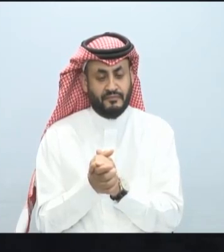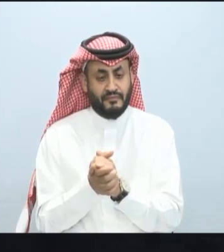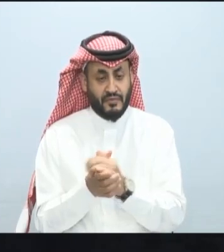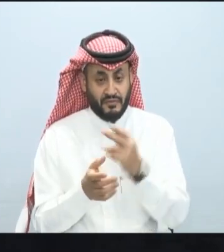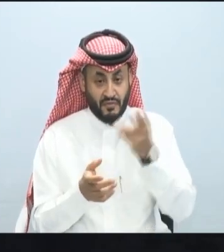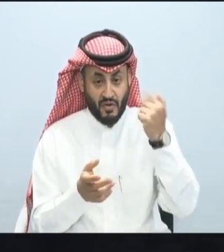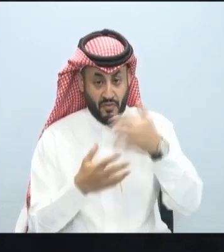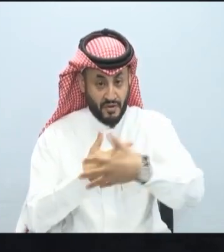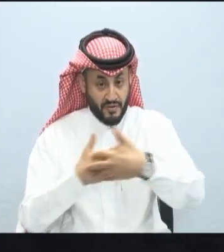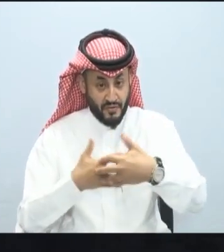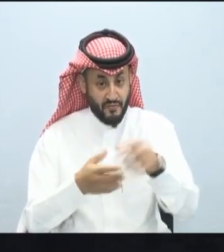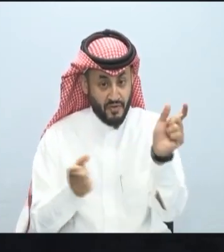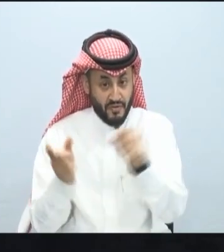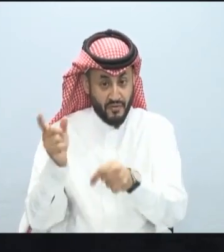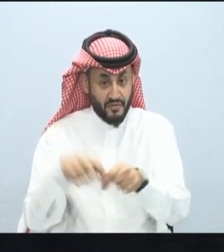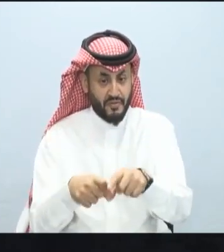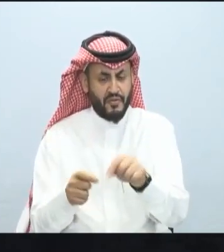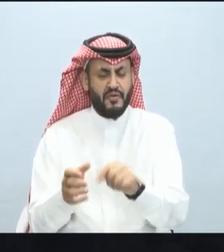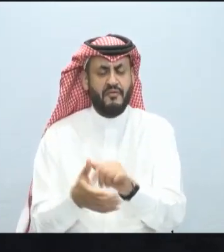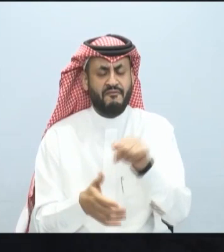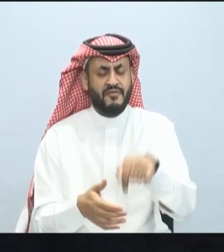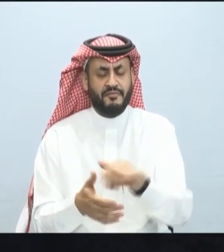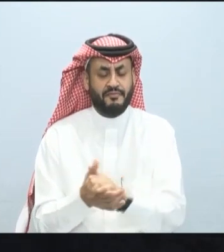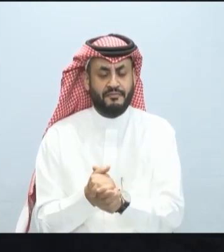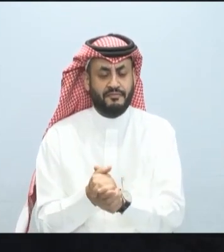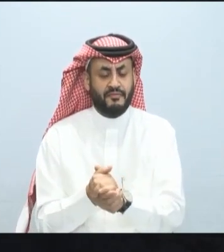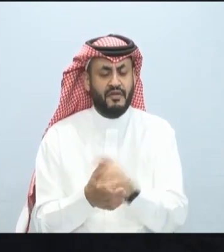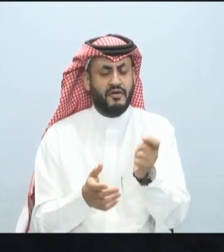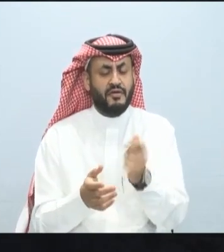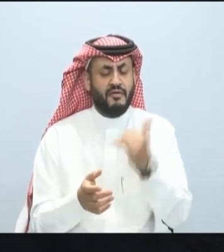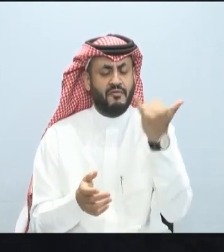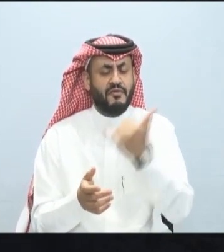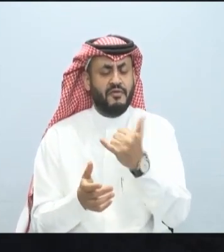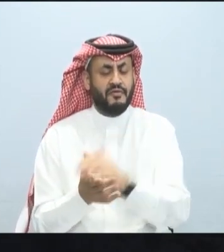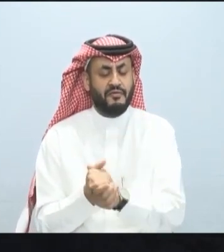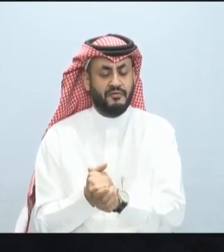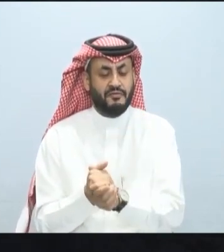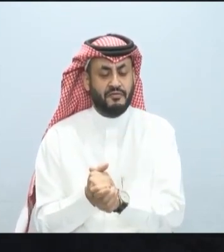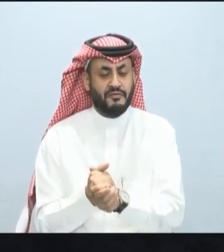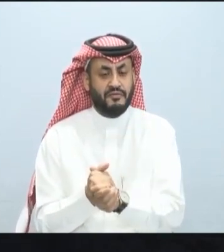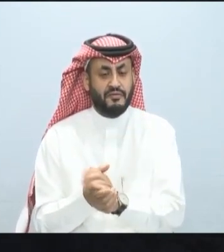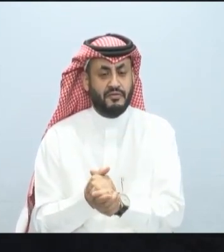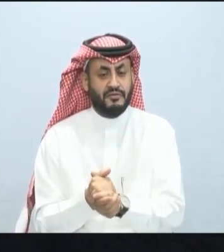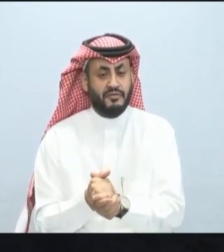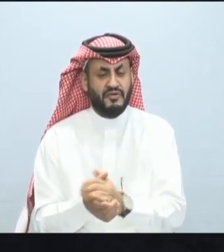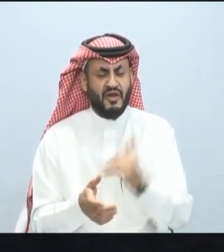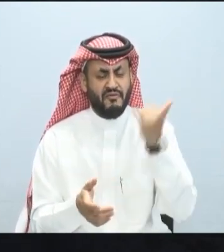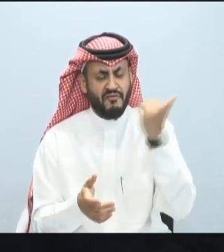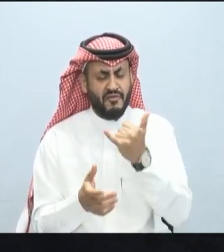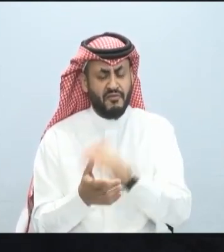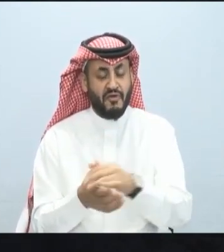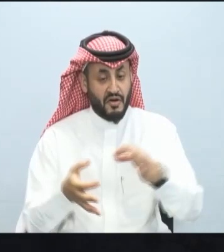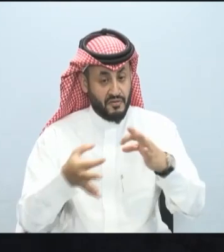in my chart, and note something very important. While you are writing, it is very important to use different types of